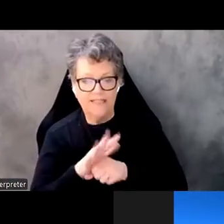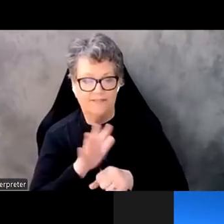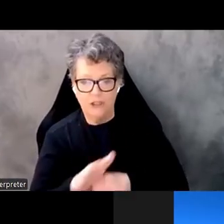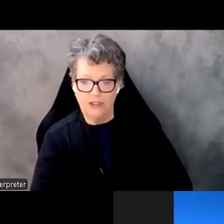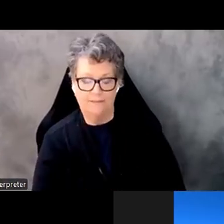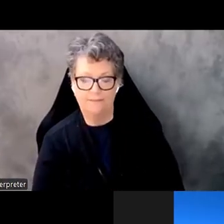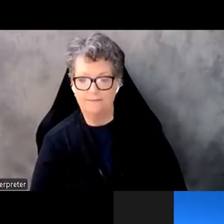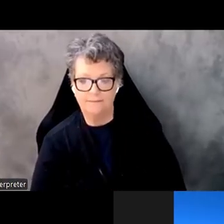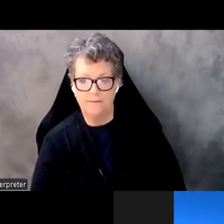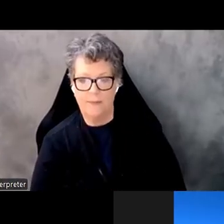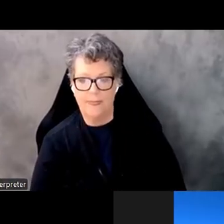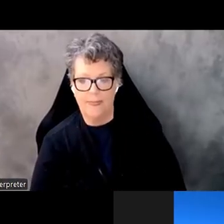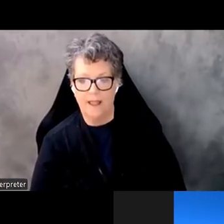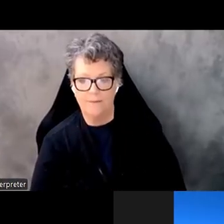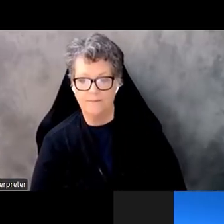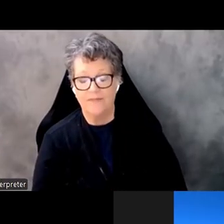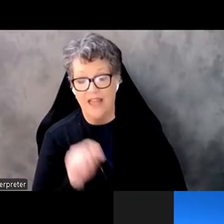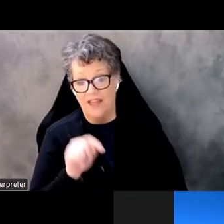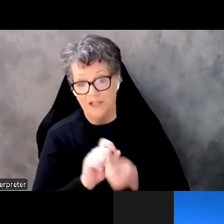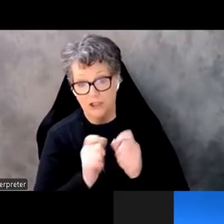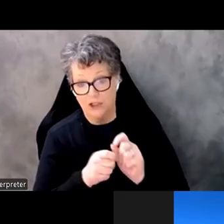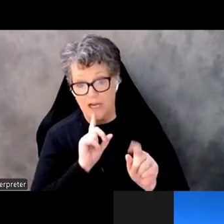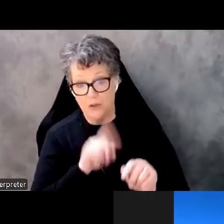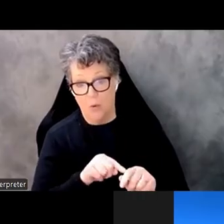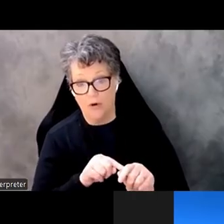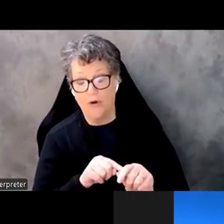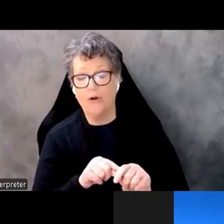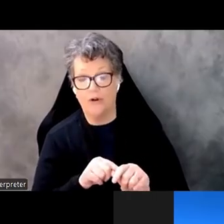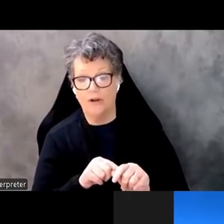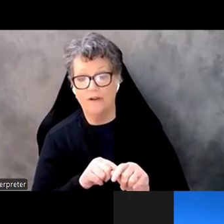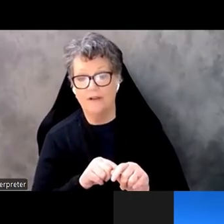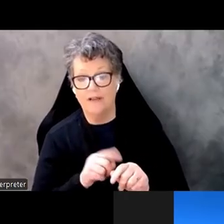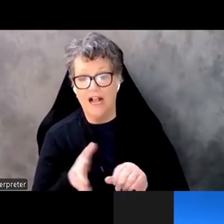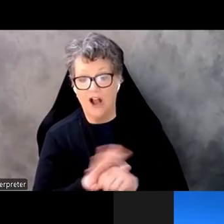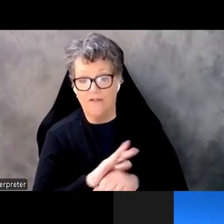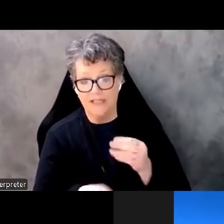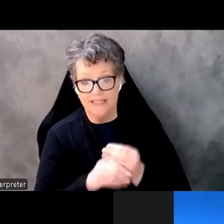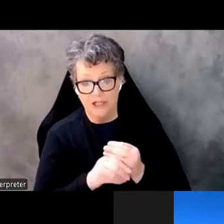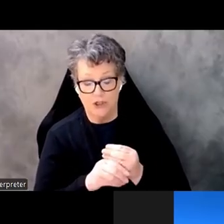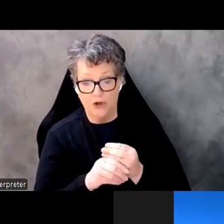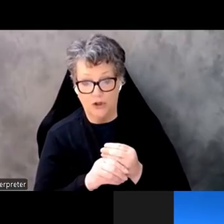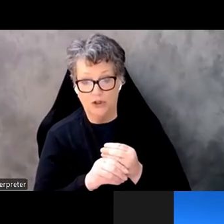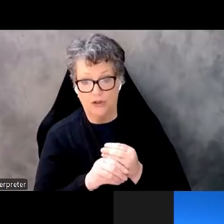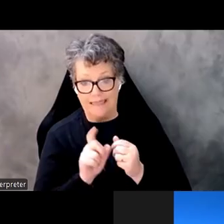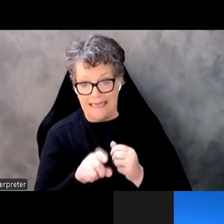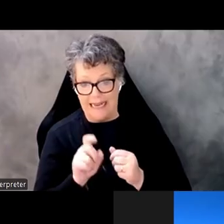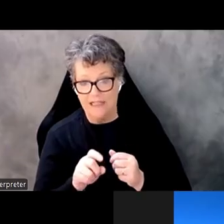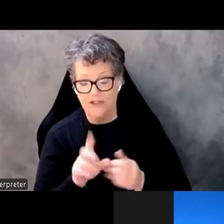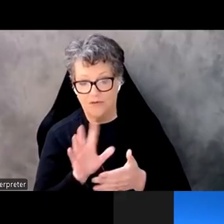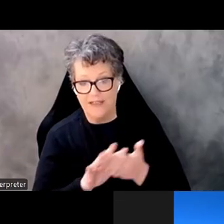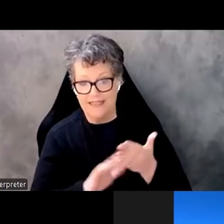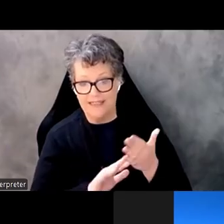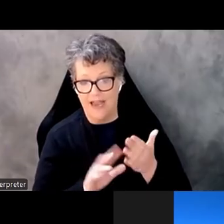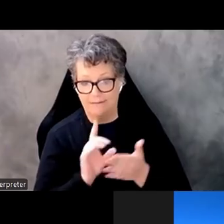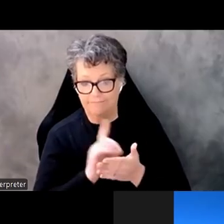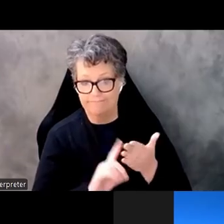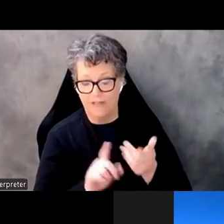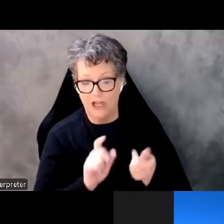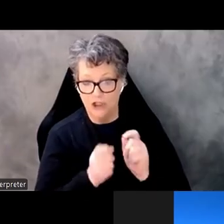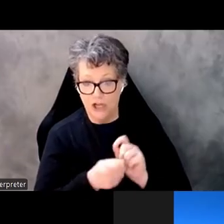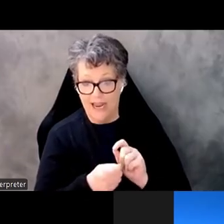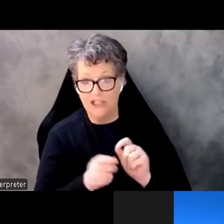design. This change order covers additional efforts associated with the design change, which will likely involve a system